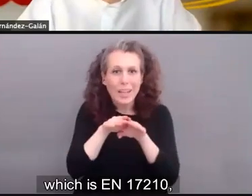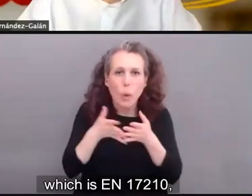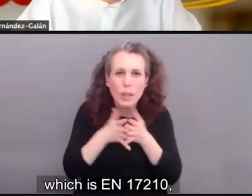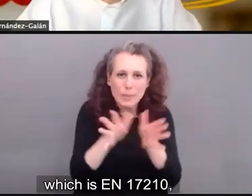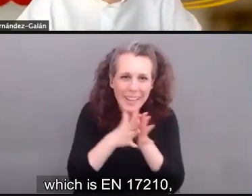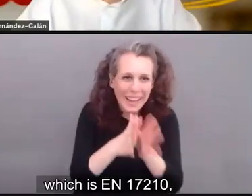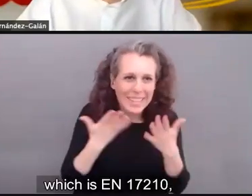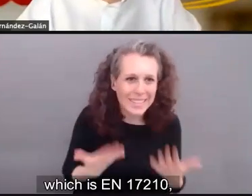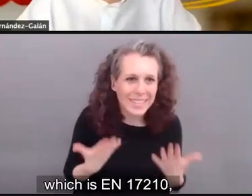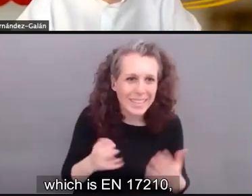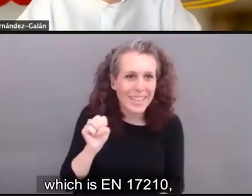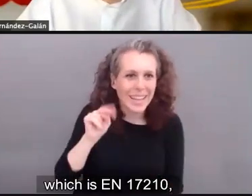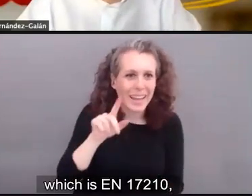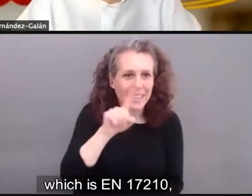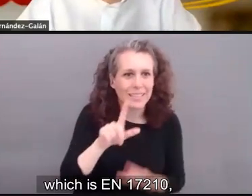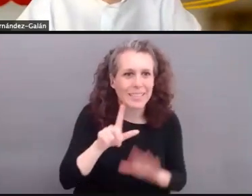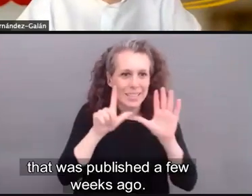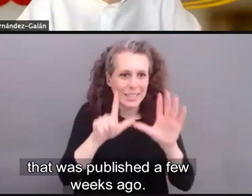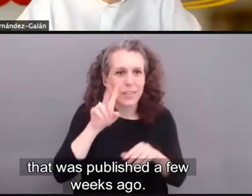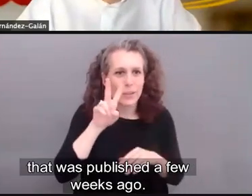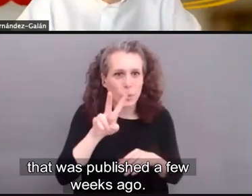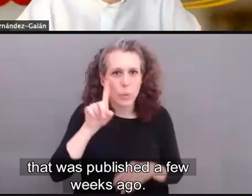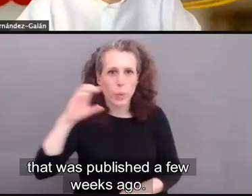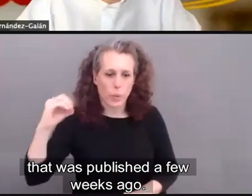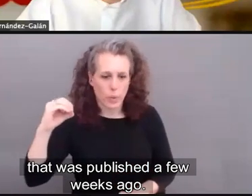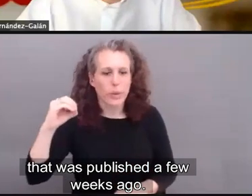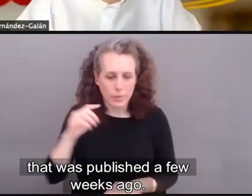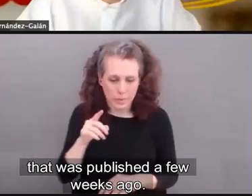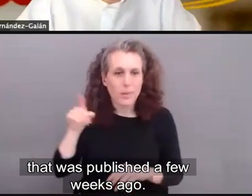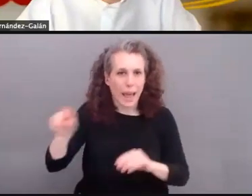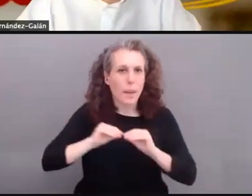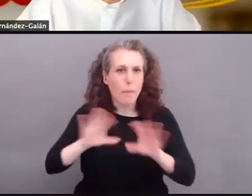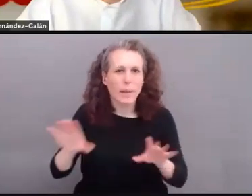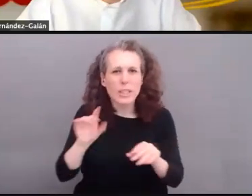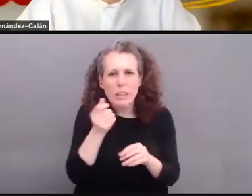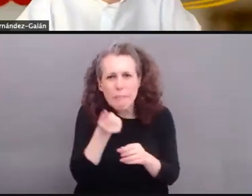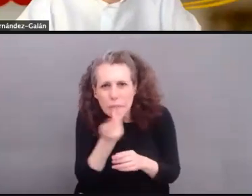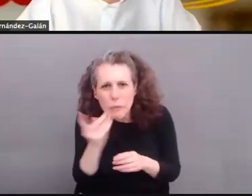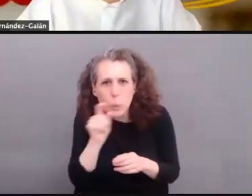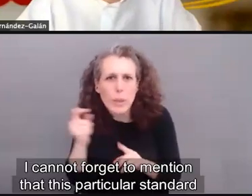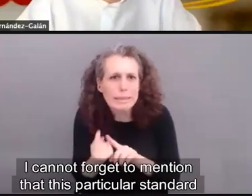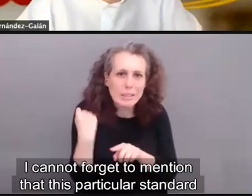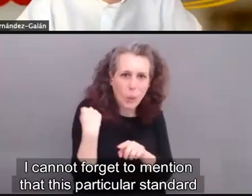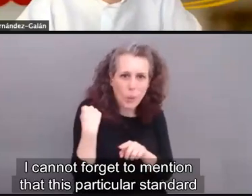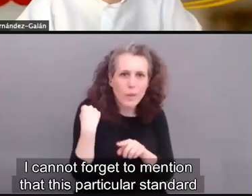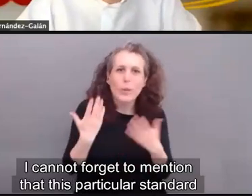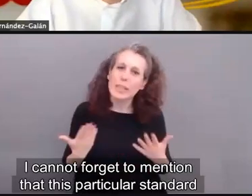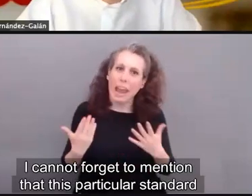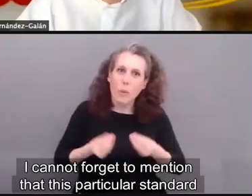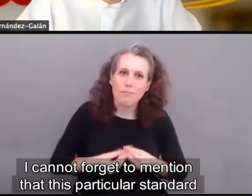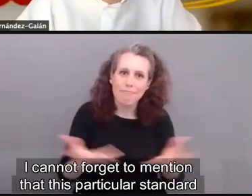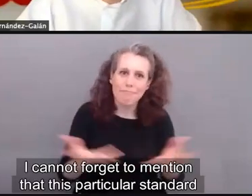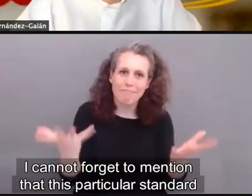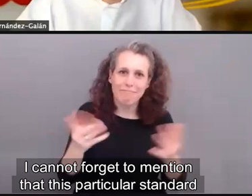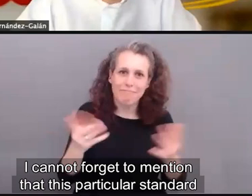is EN 17210, that was published a few weeks ago. I